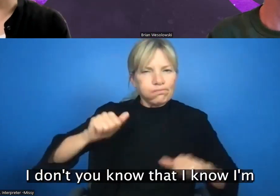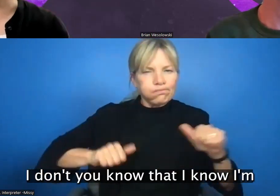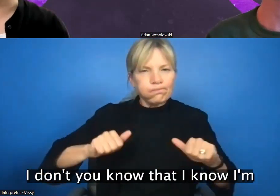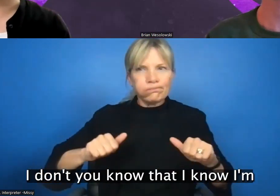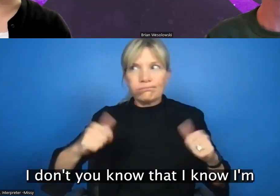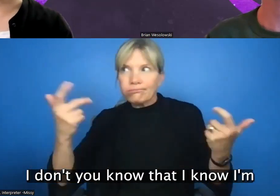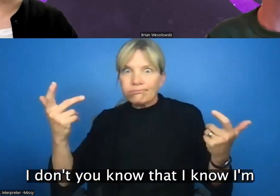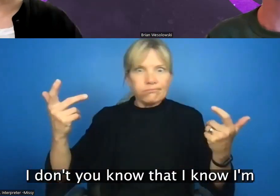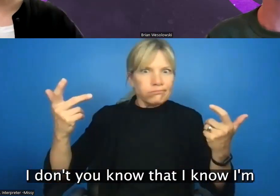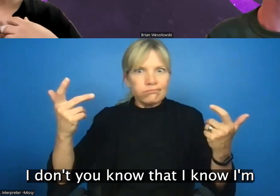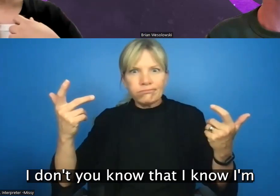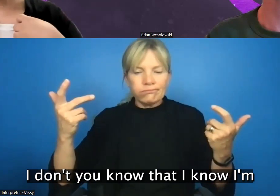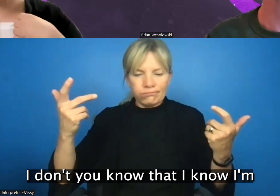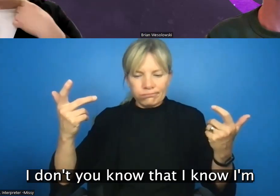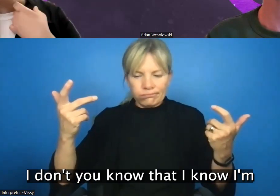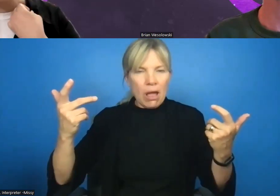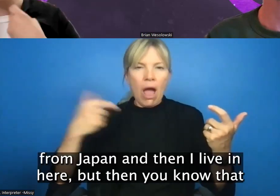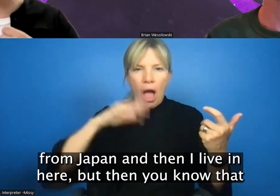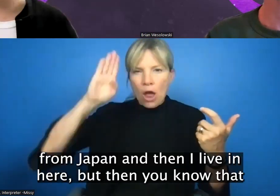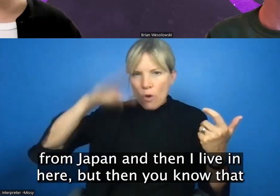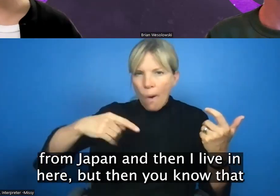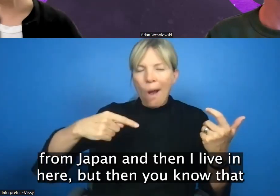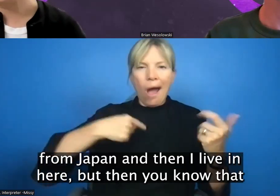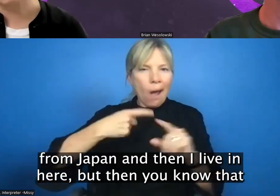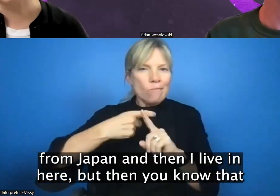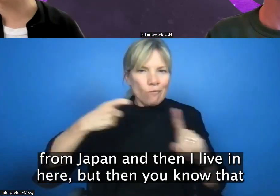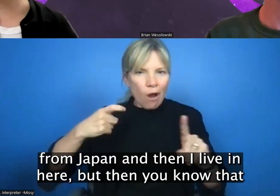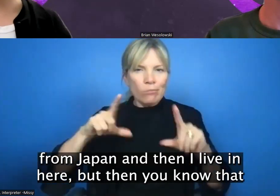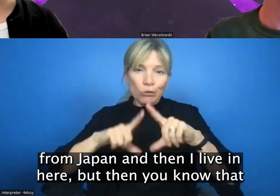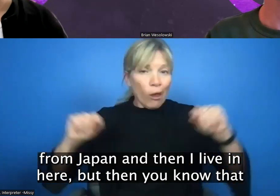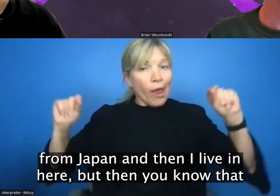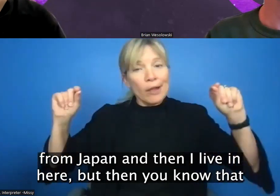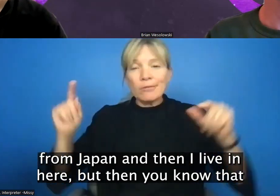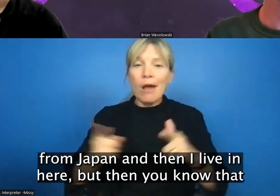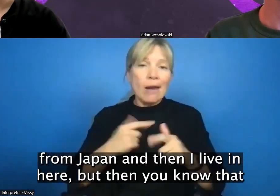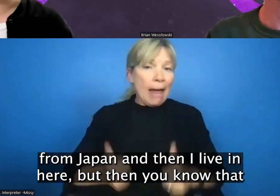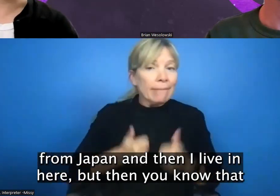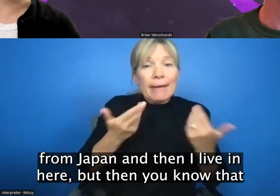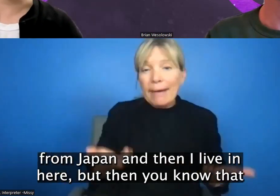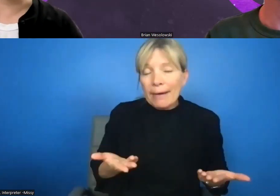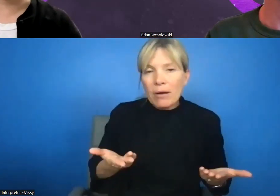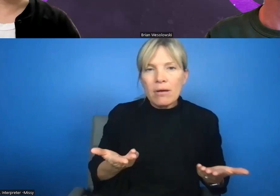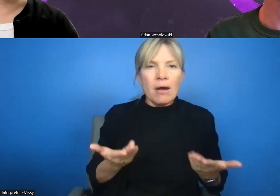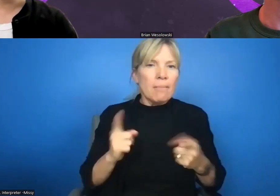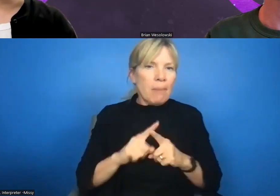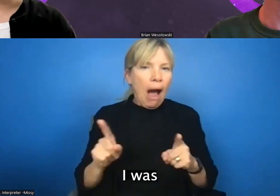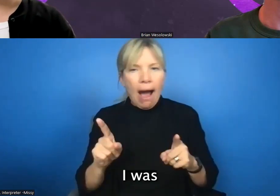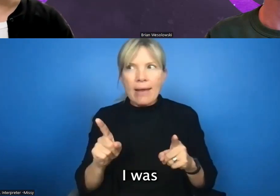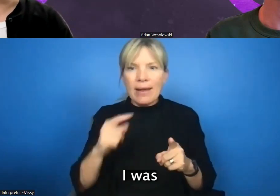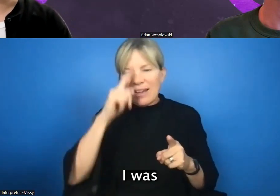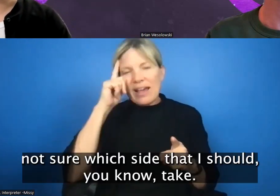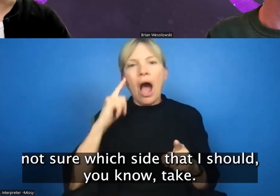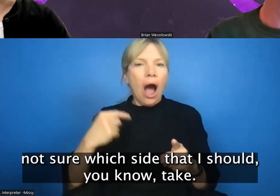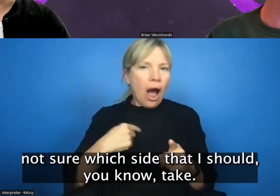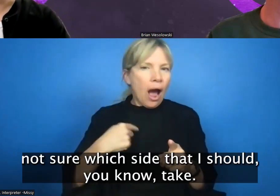don't that I know I'm from Japan, and then I live in here, but then that